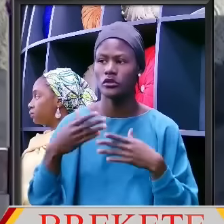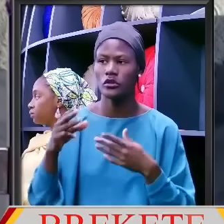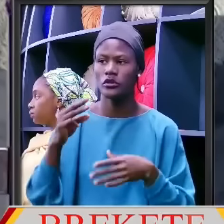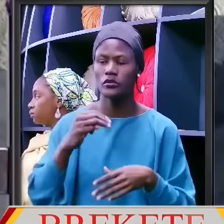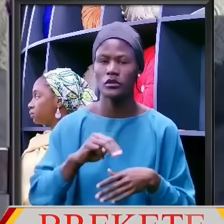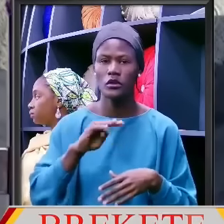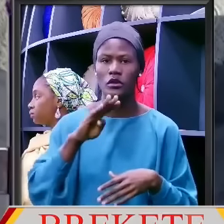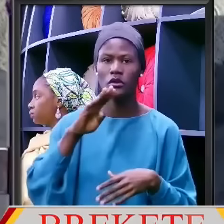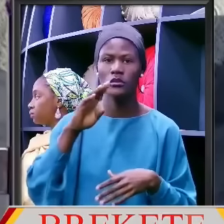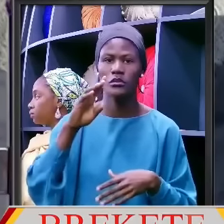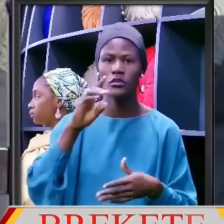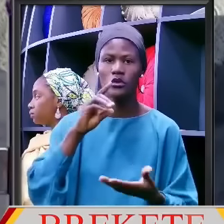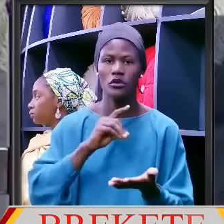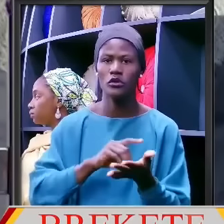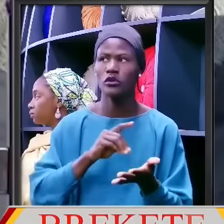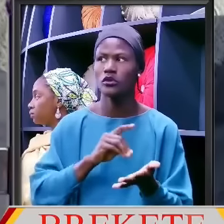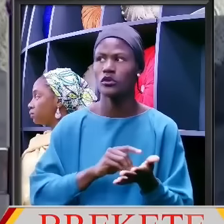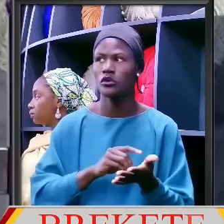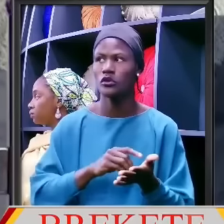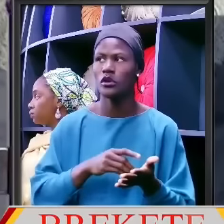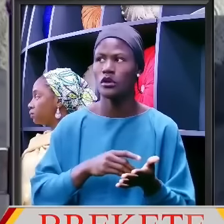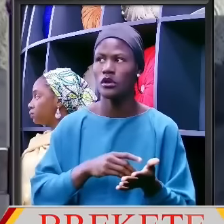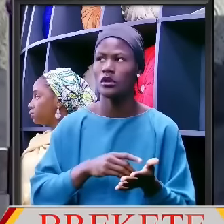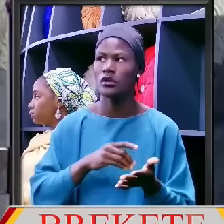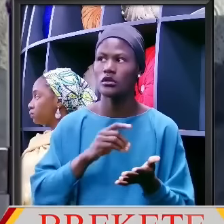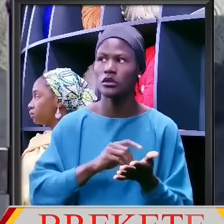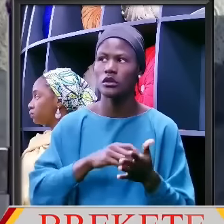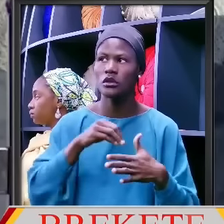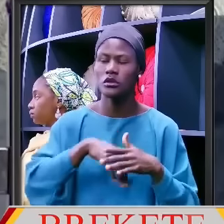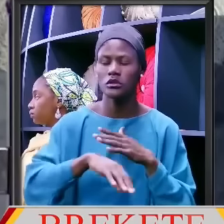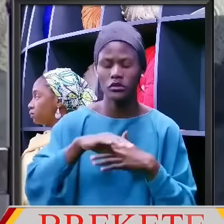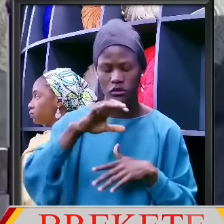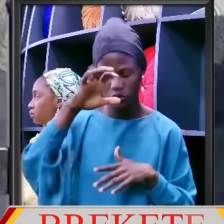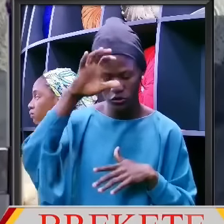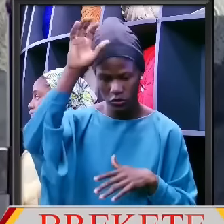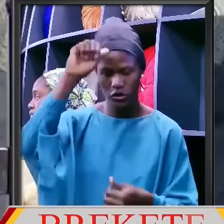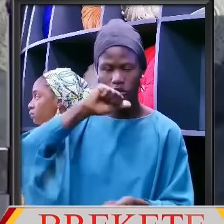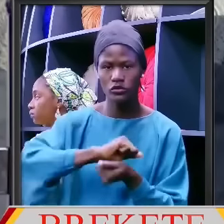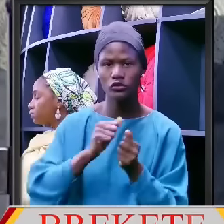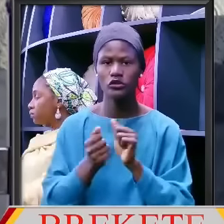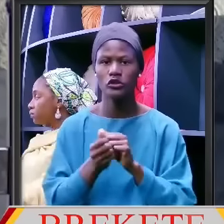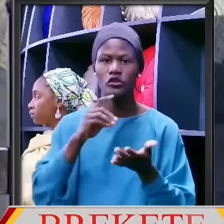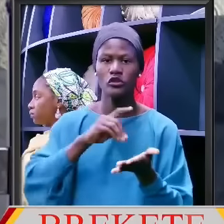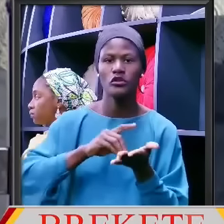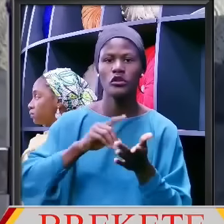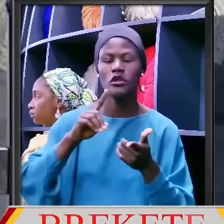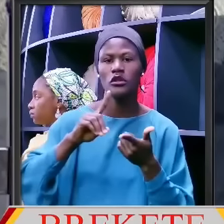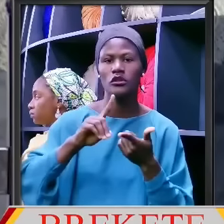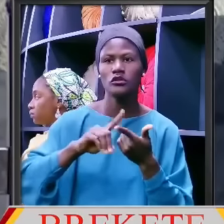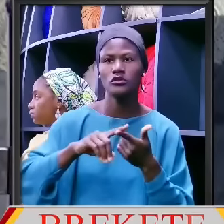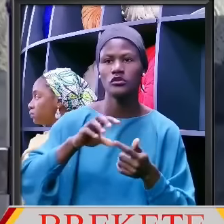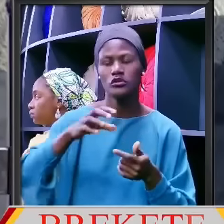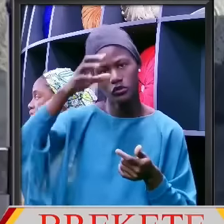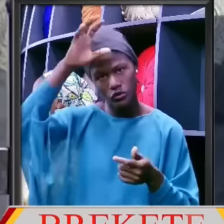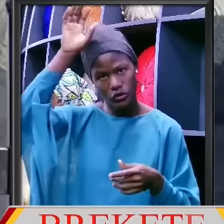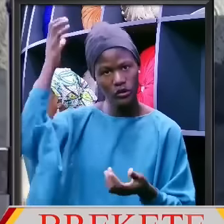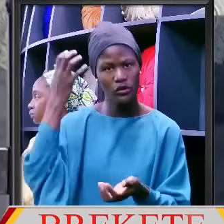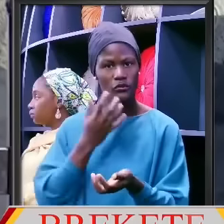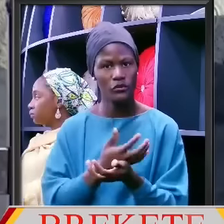cash, they will give the person dollar in China. That's how they operate. I went by